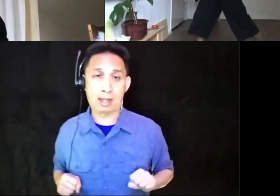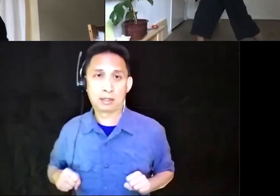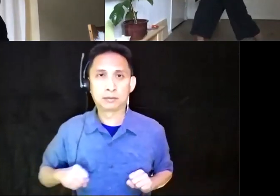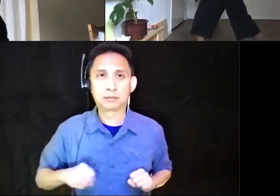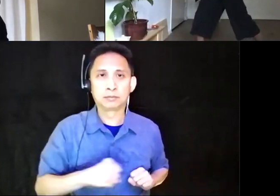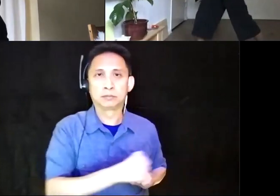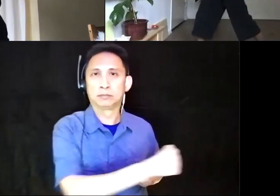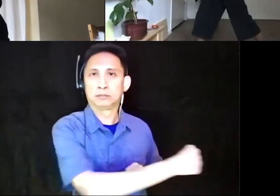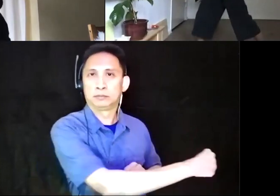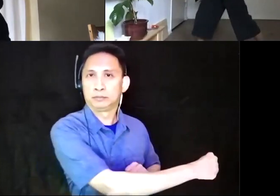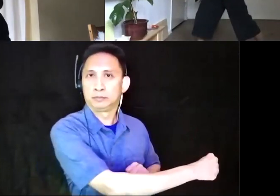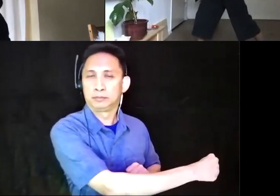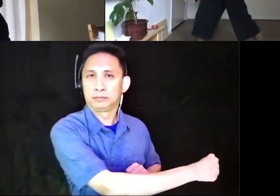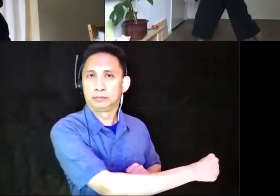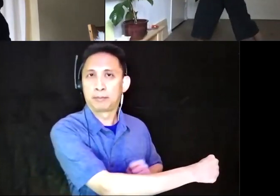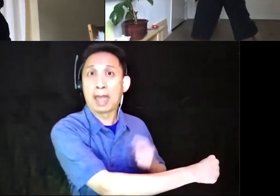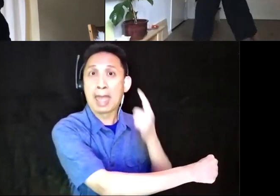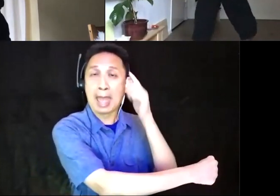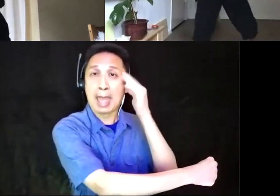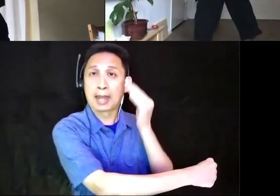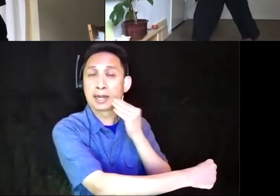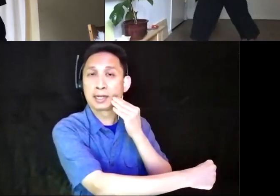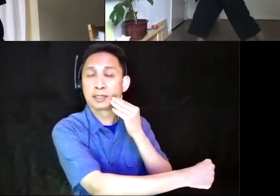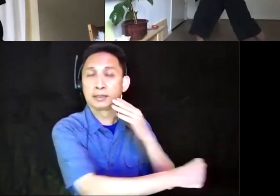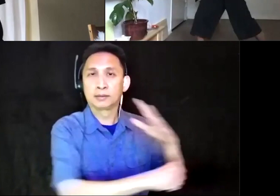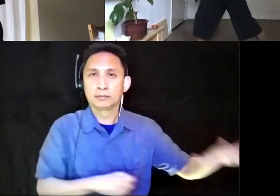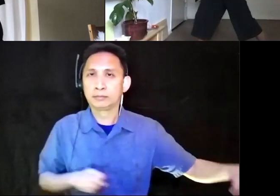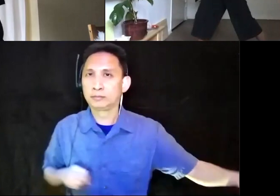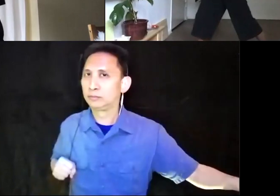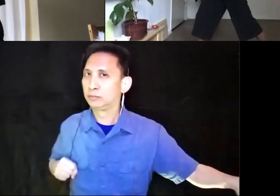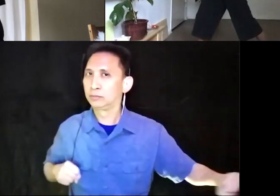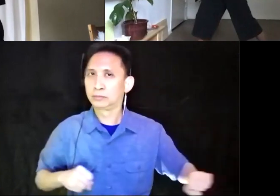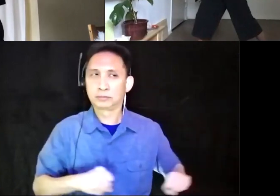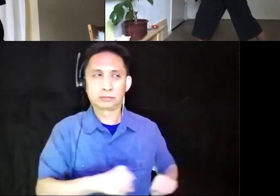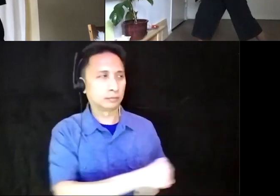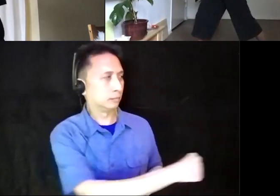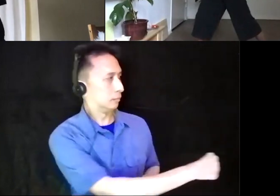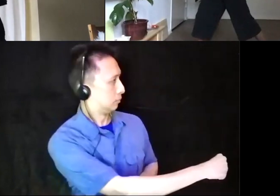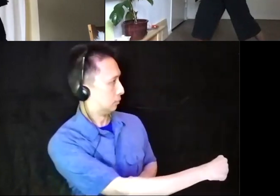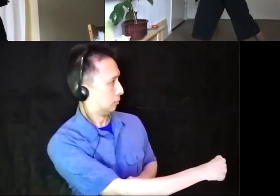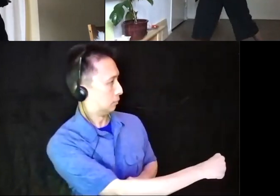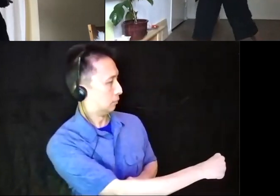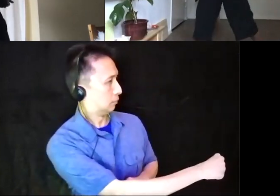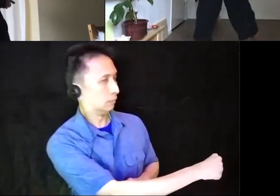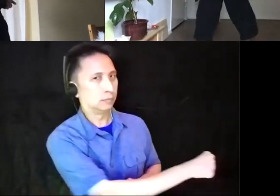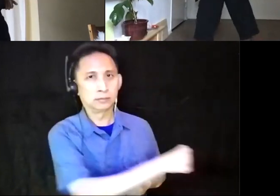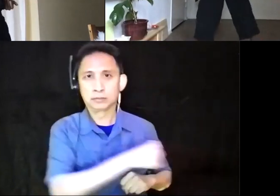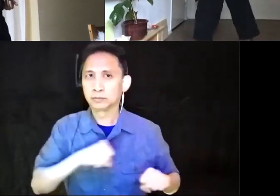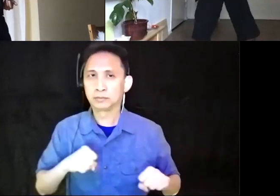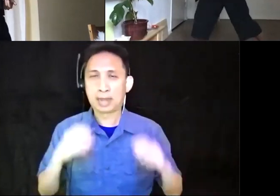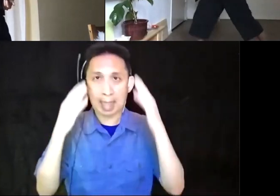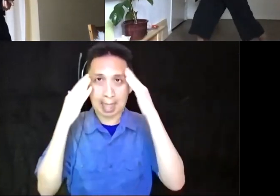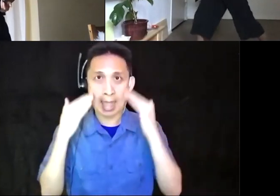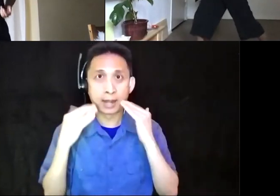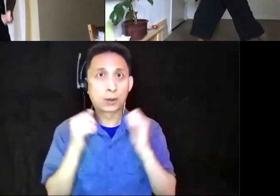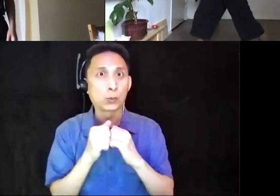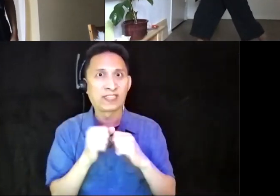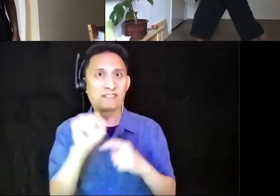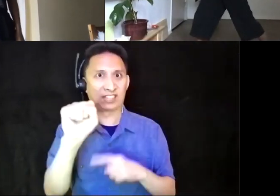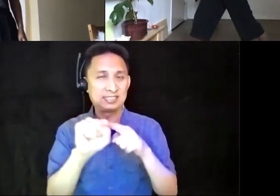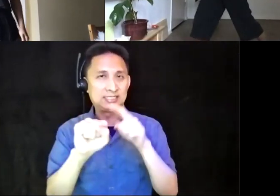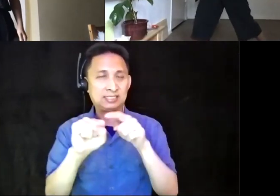hip twists to send my fist out. So when the hip